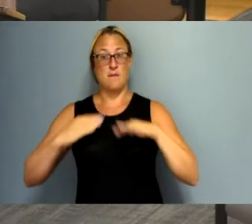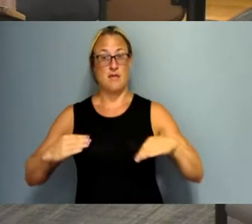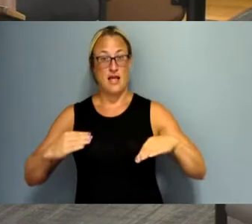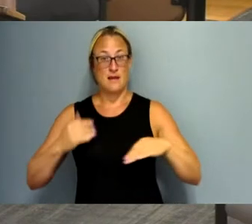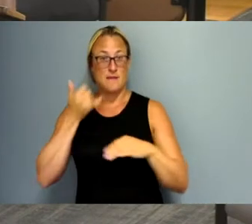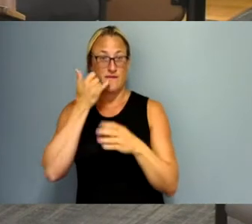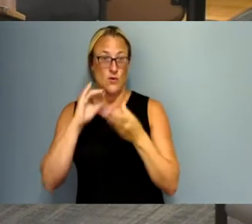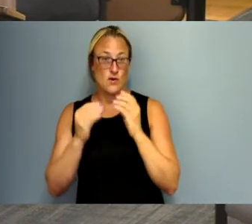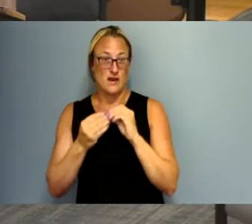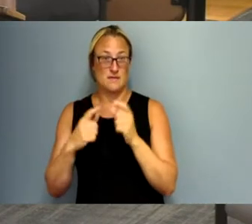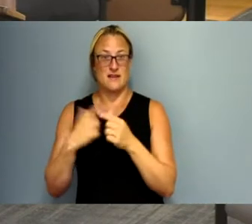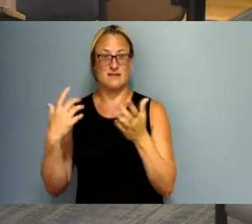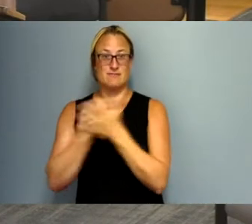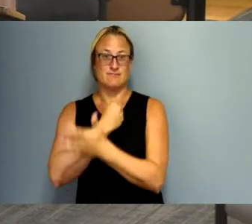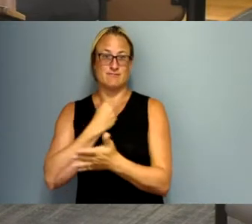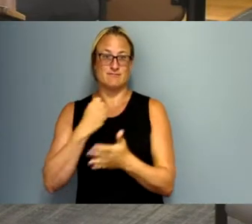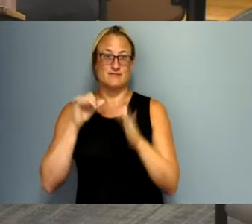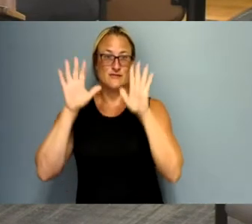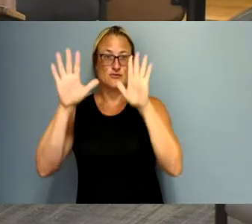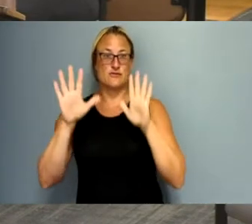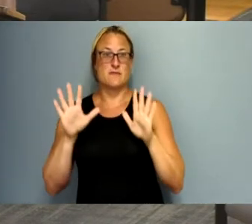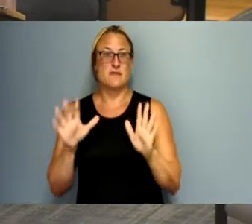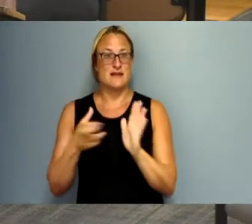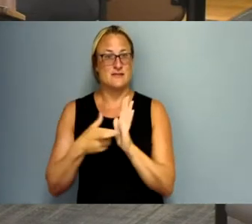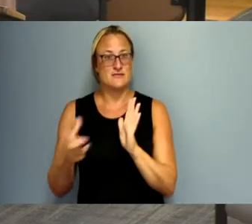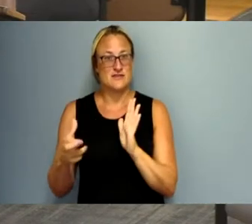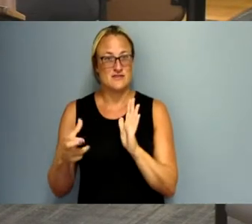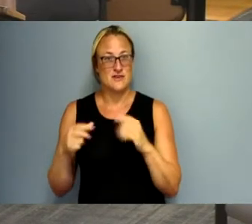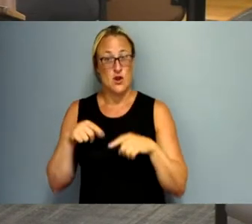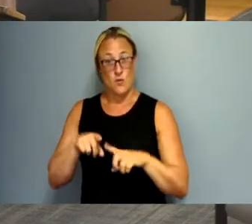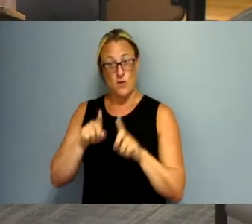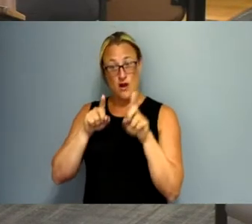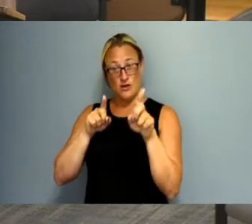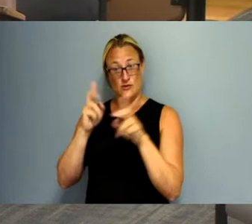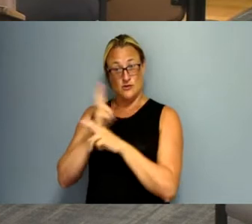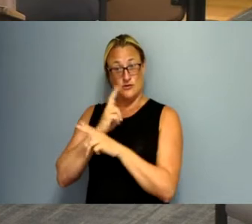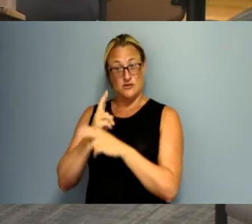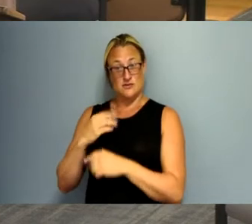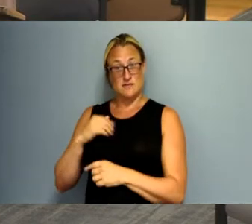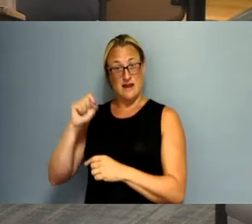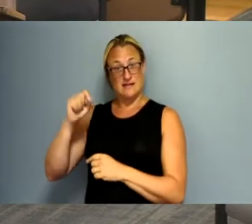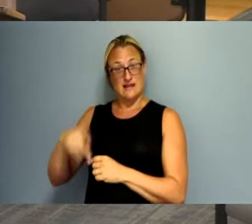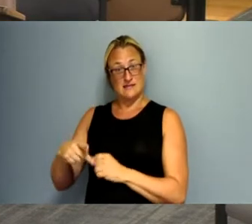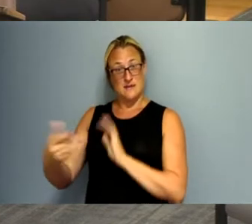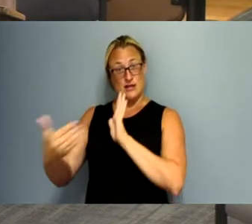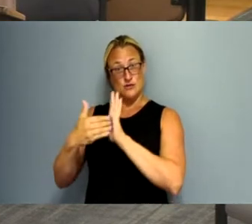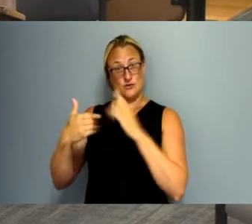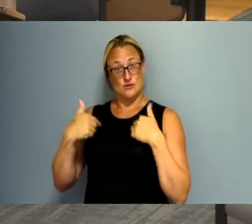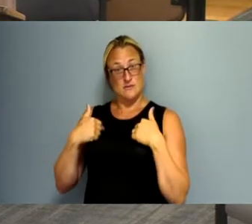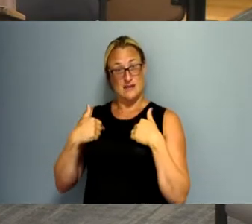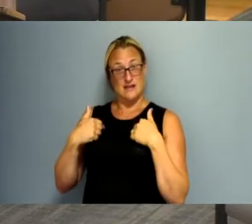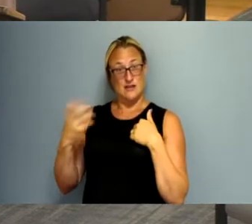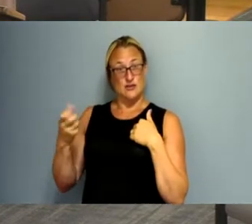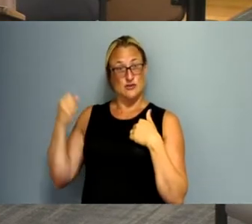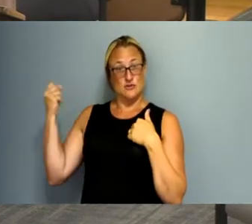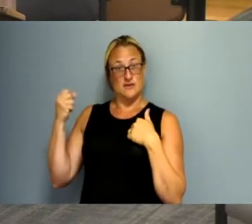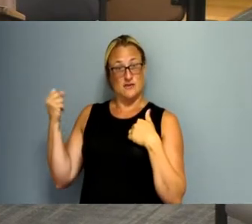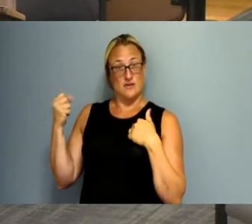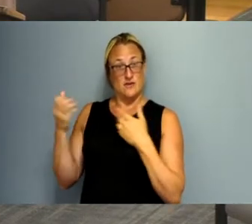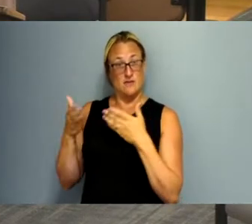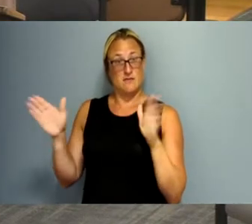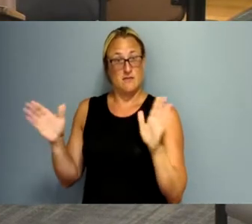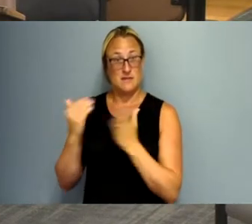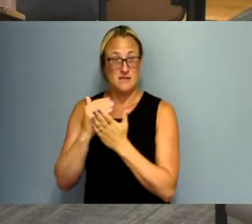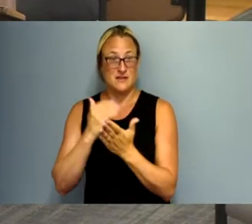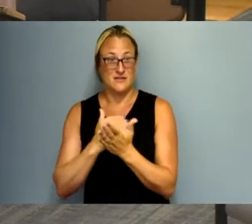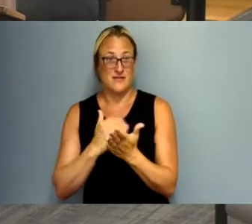take advantage of this tremendous resource while you use my tax money to sue me to withhold public records. Did